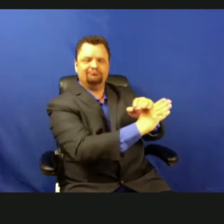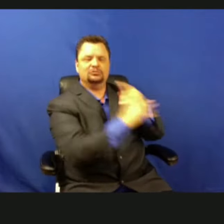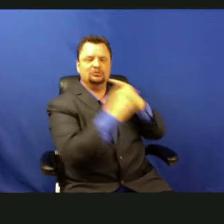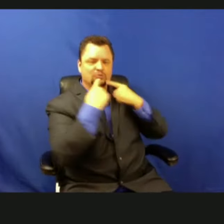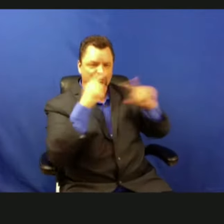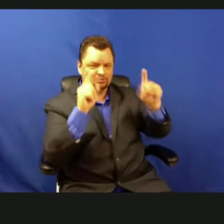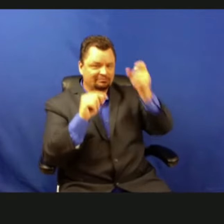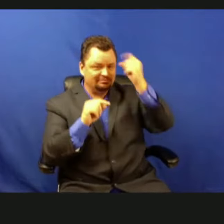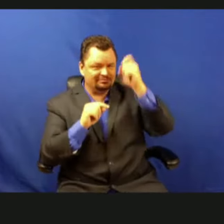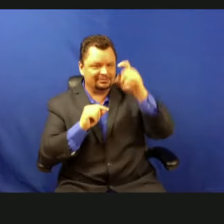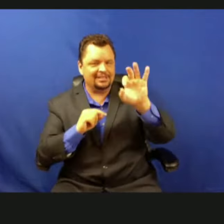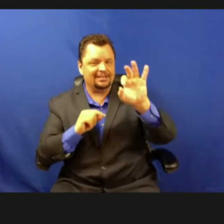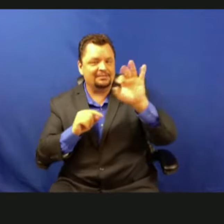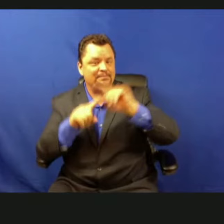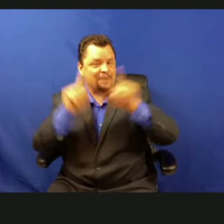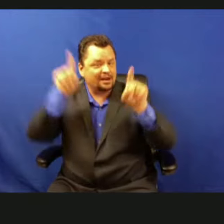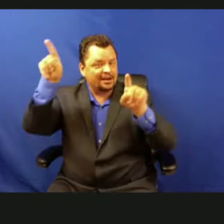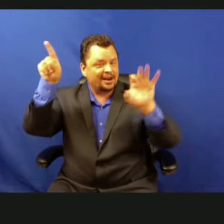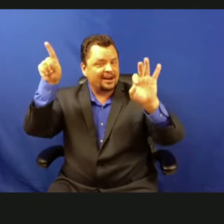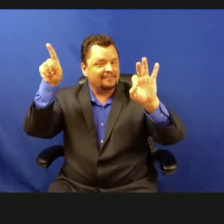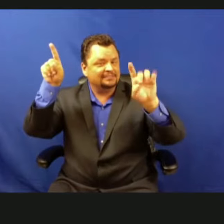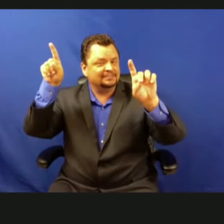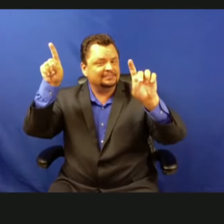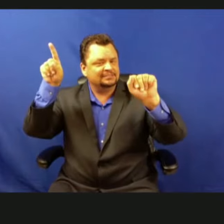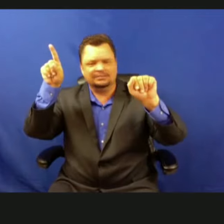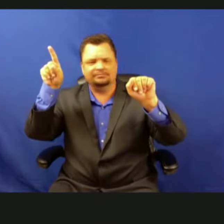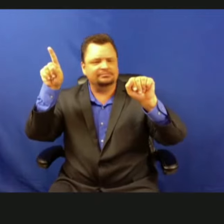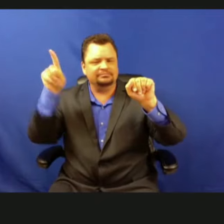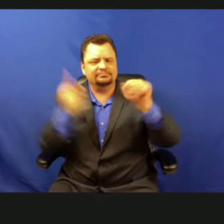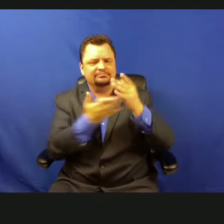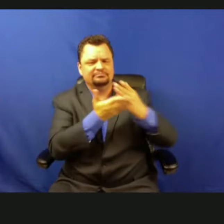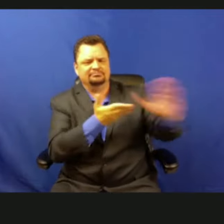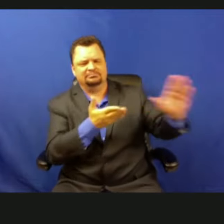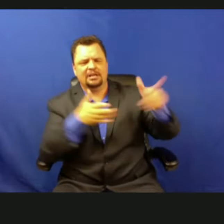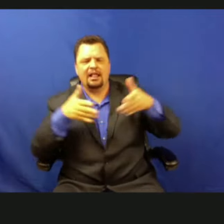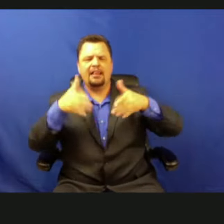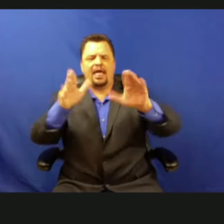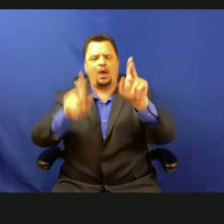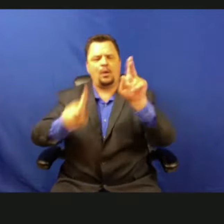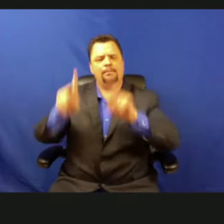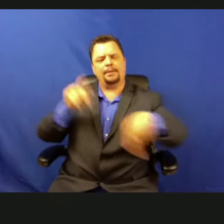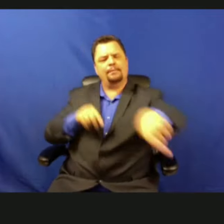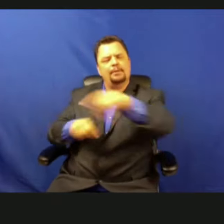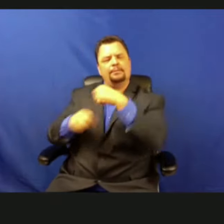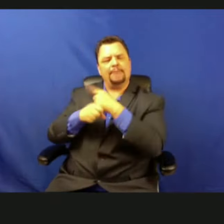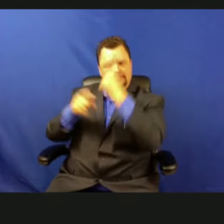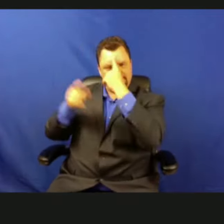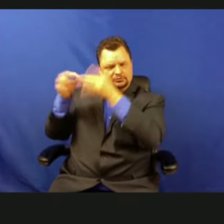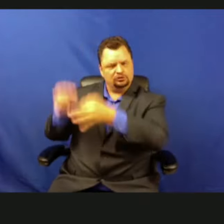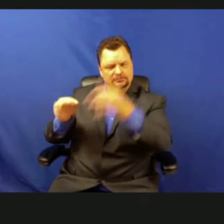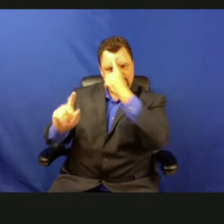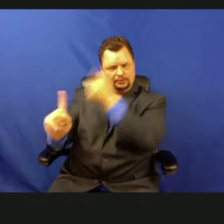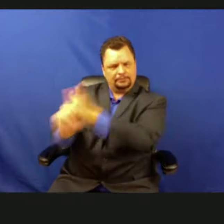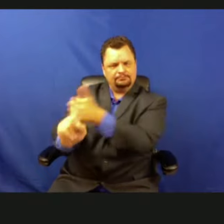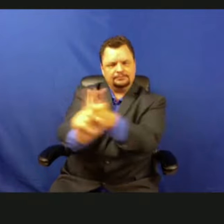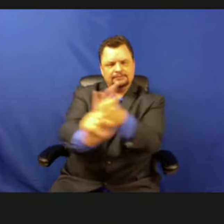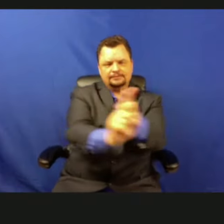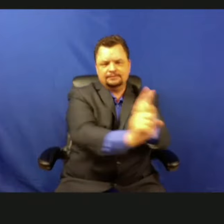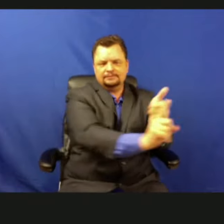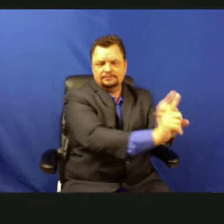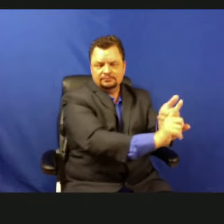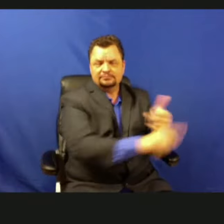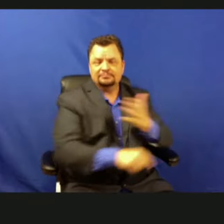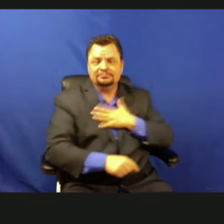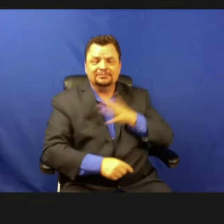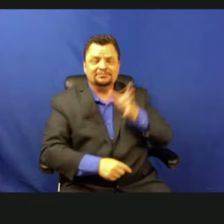that my parents made. It's a choice that many of their friends made. It's a choice that many well-educated Coloradans have already made. But